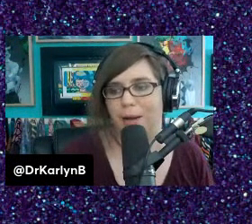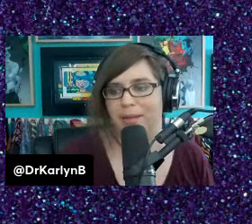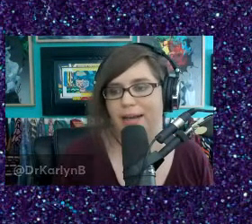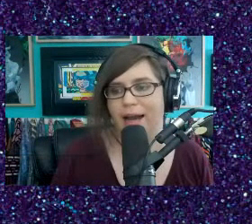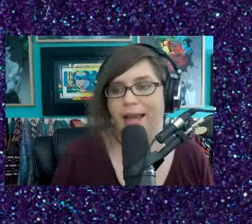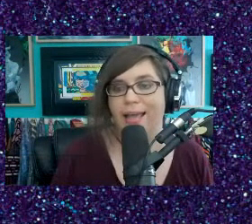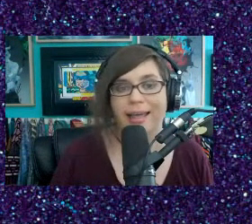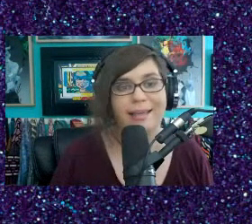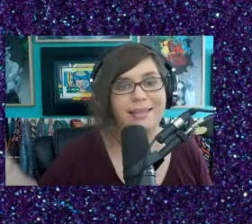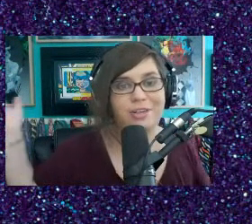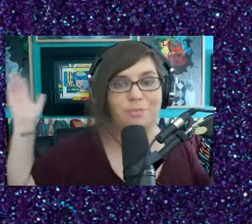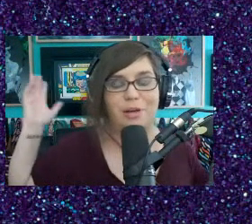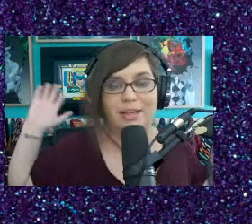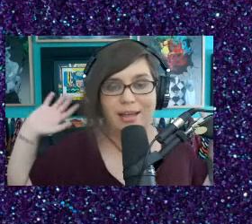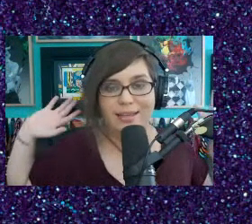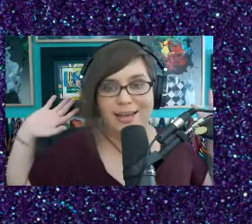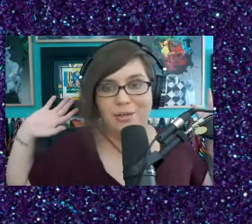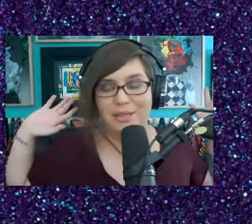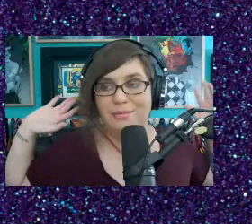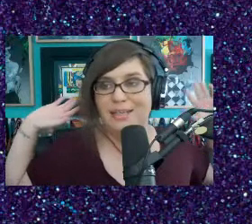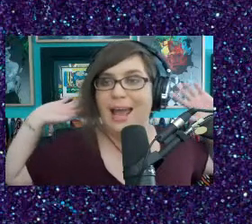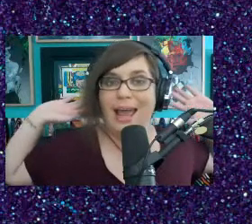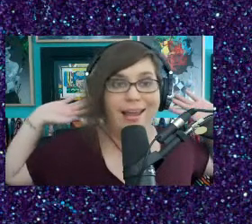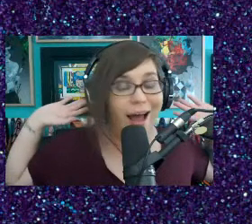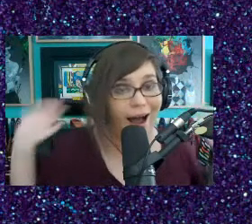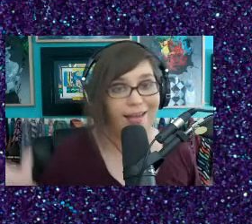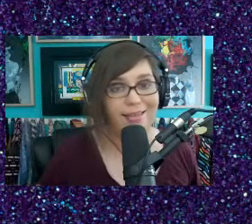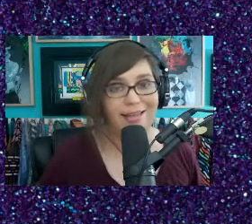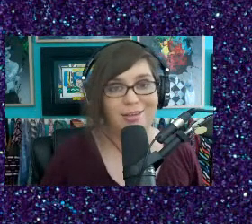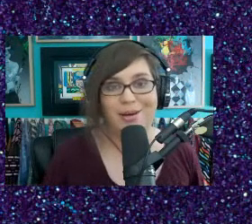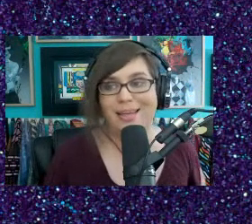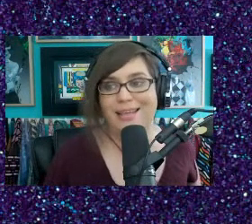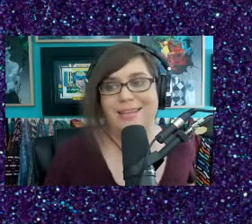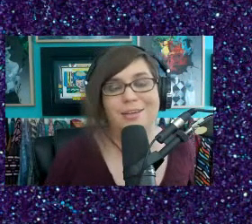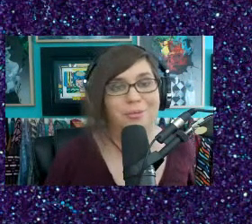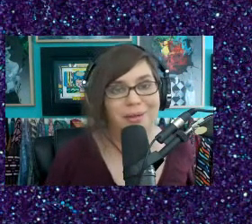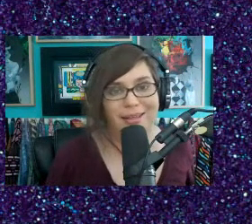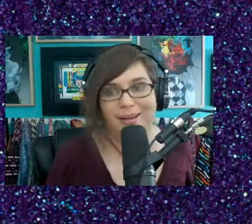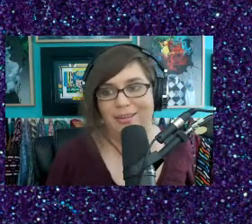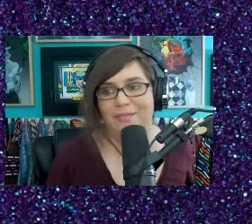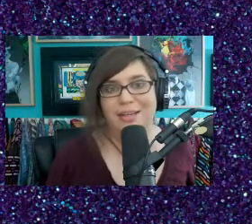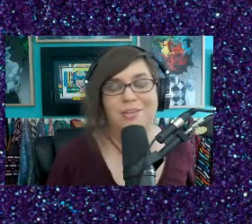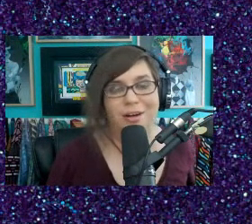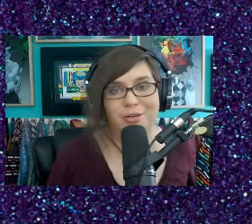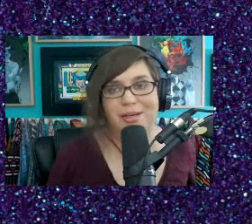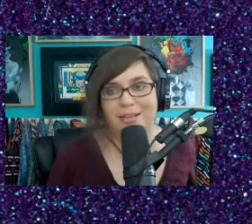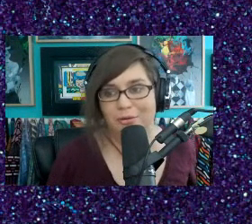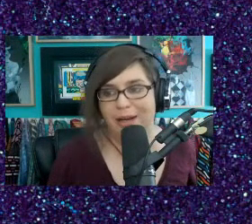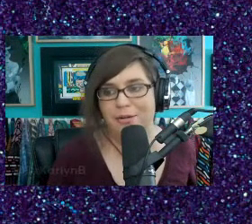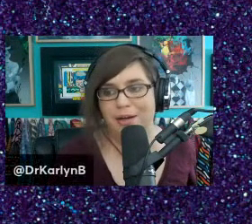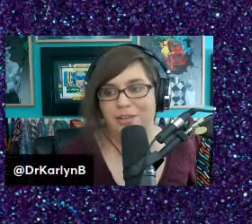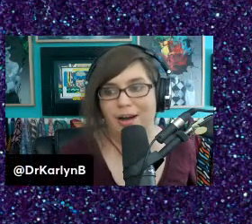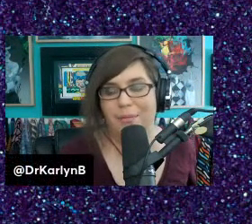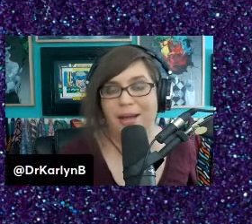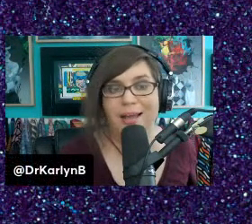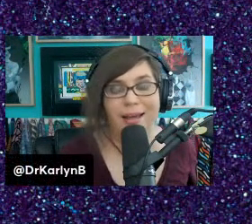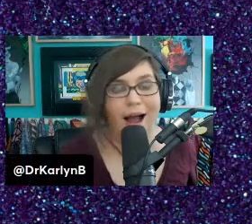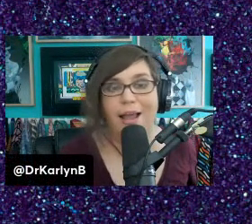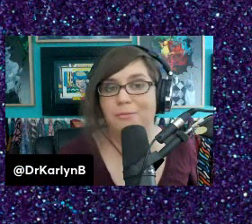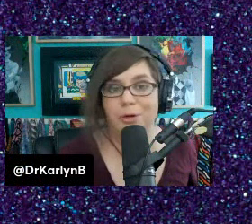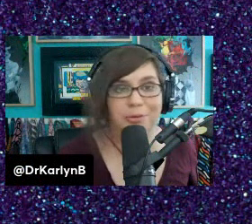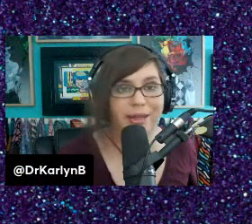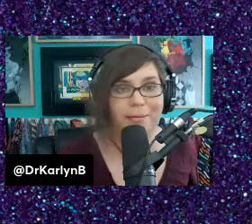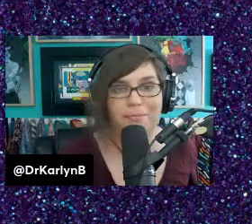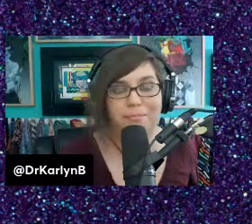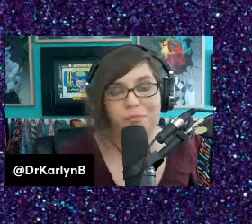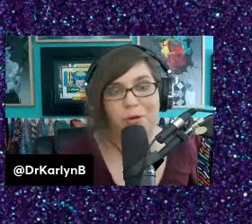wrap up at 9. Casey just booked a session with him today. I think that's great, Casey. You're really going to love it. Joshua does a great job. I have